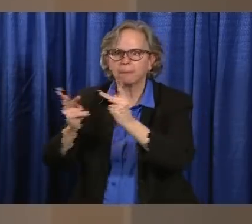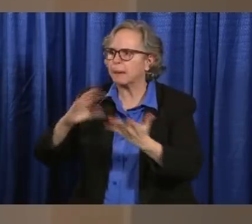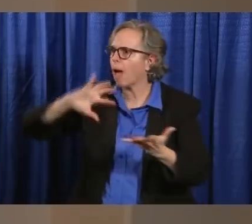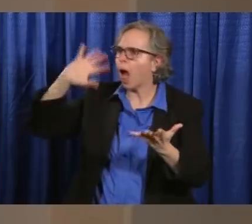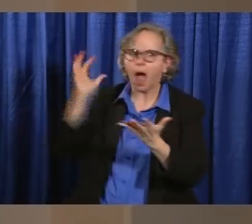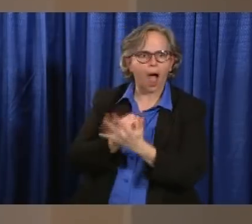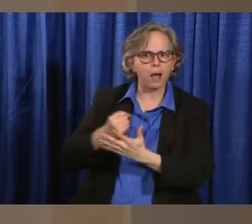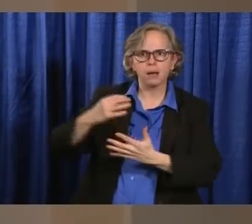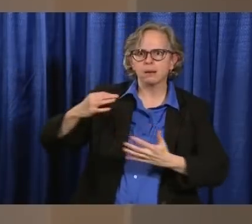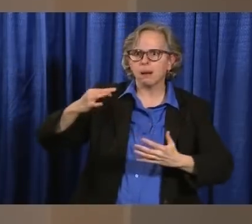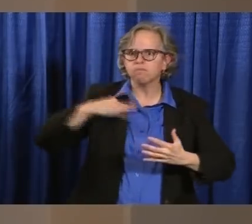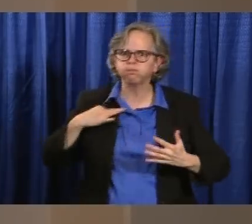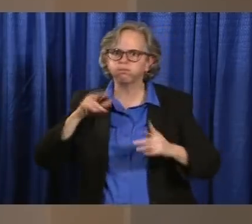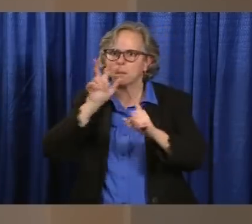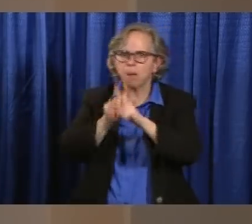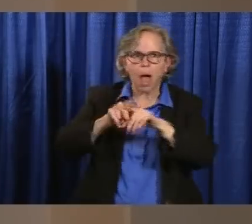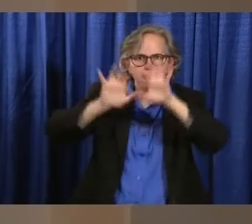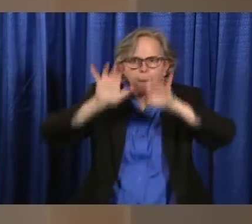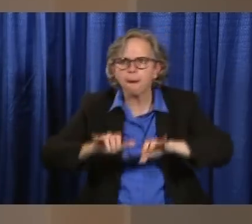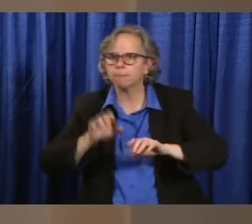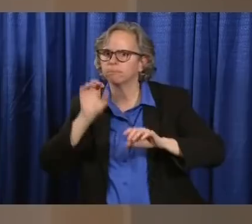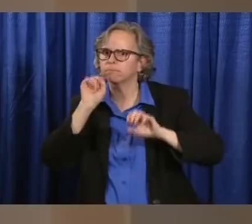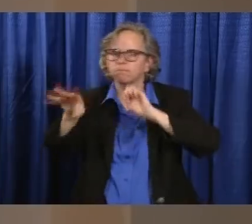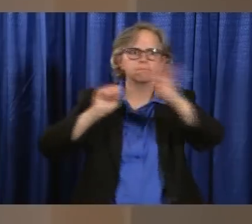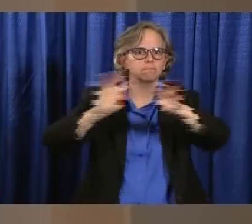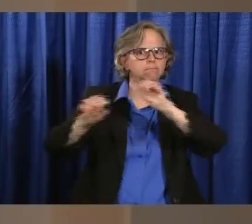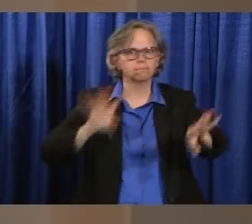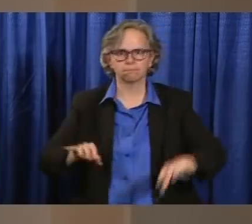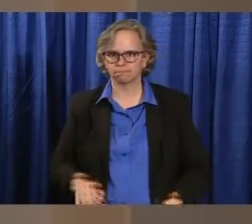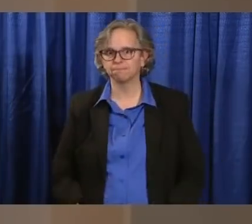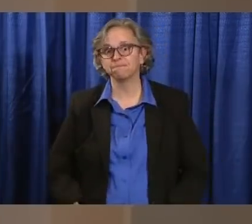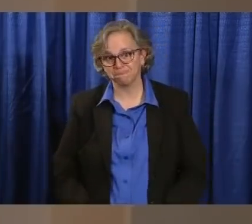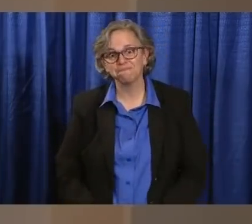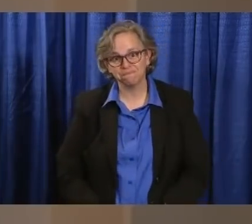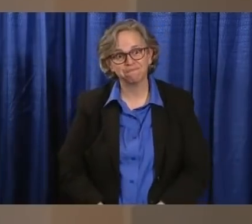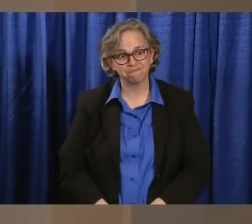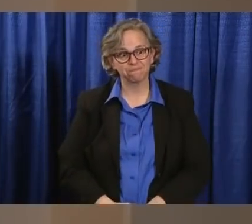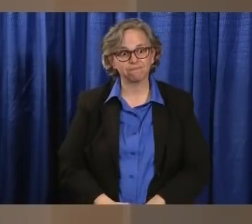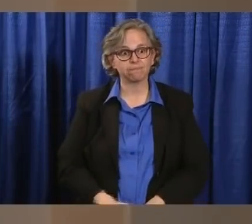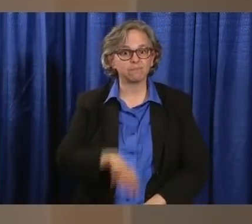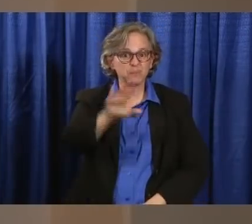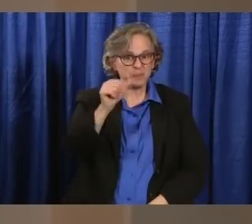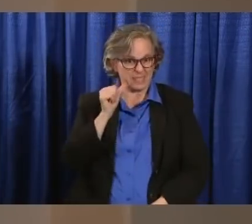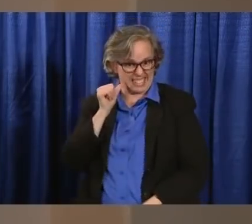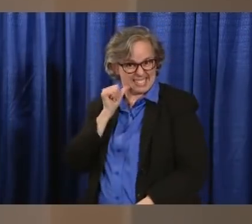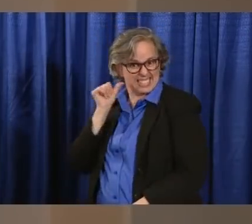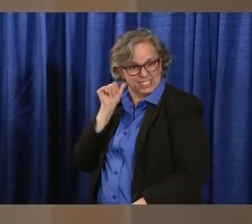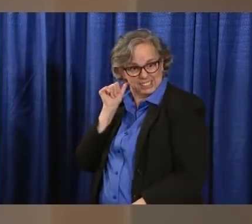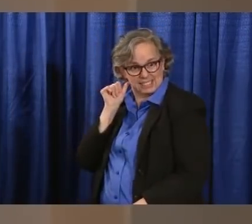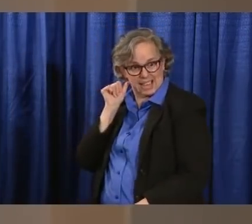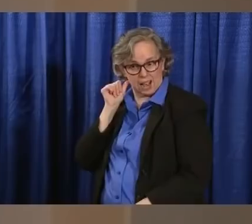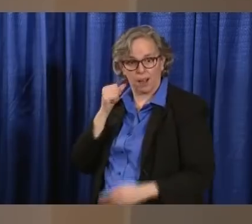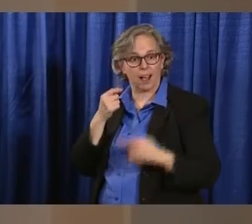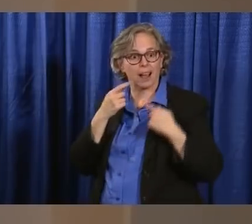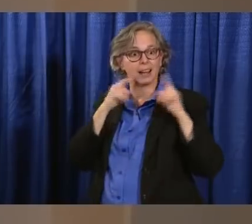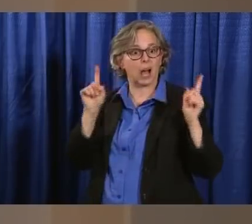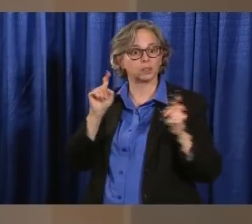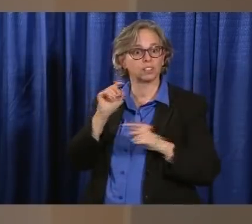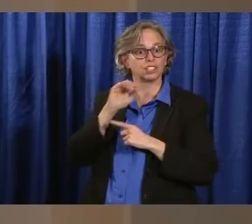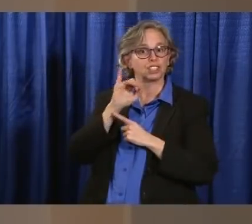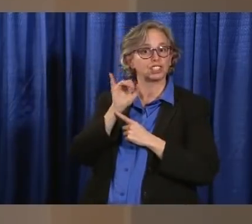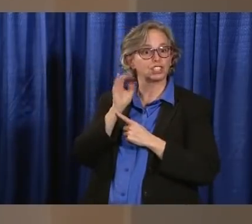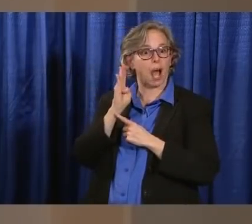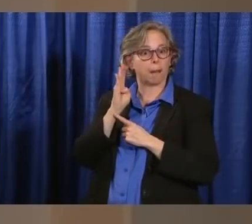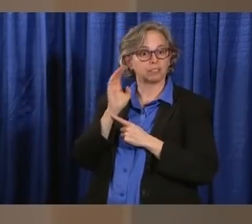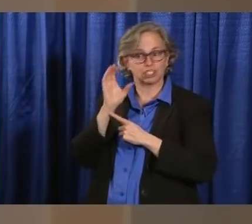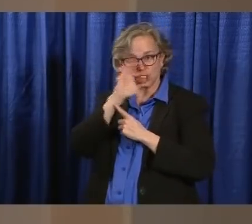processed. Yesterday, we announced the job search website. Many employers, while